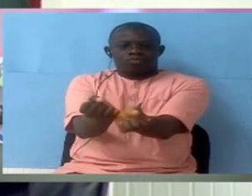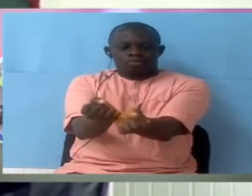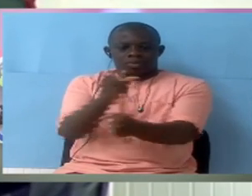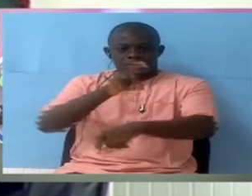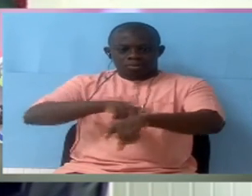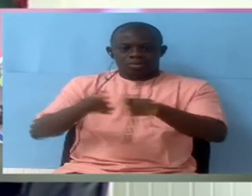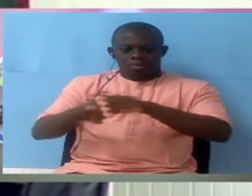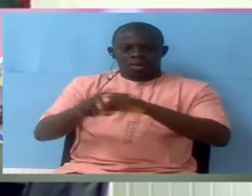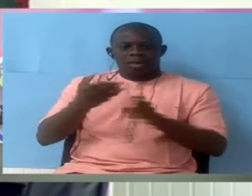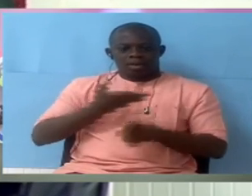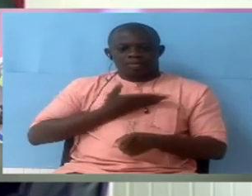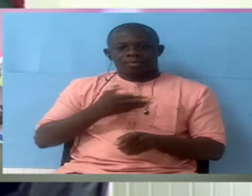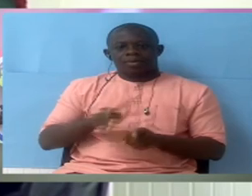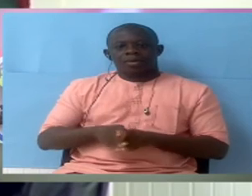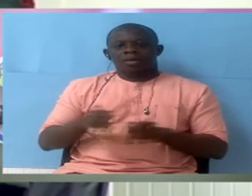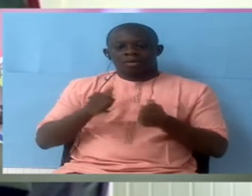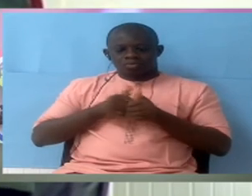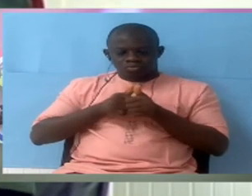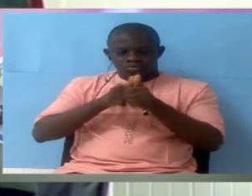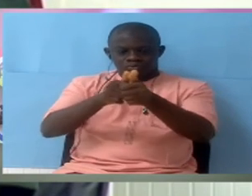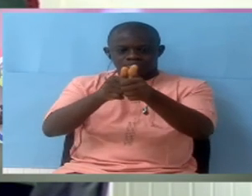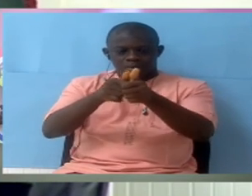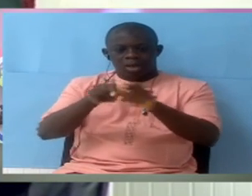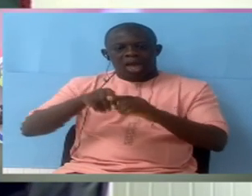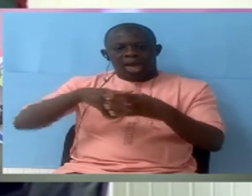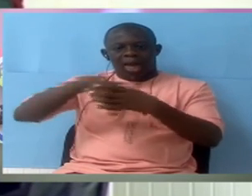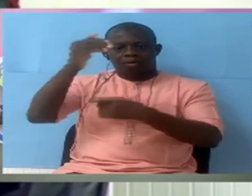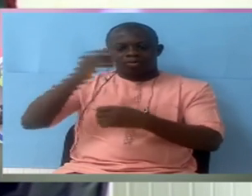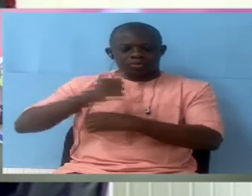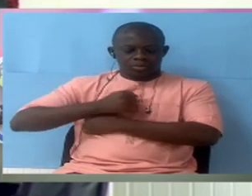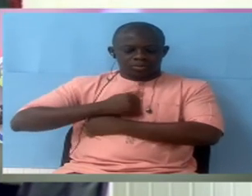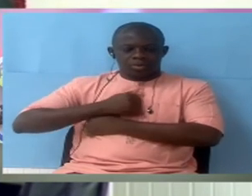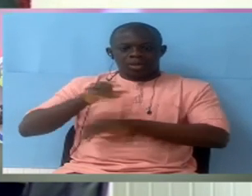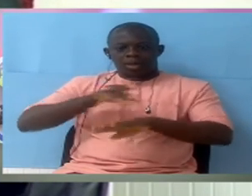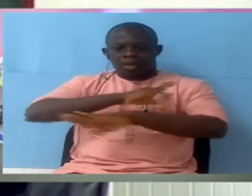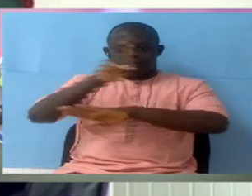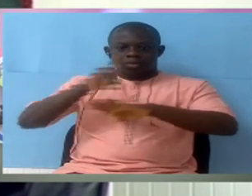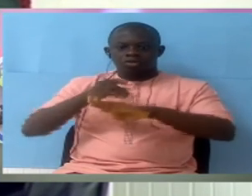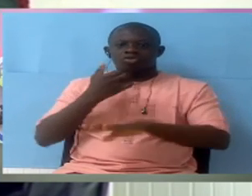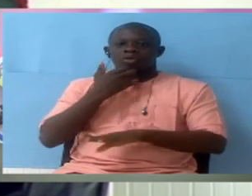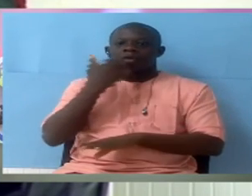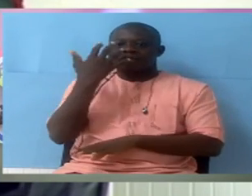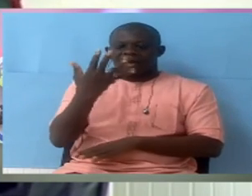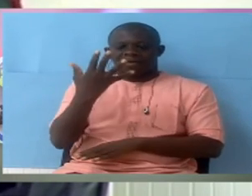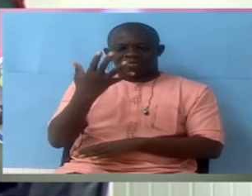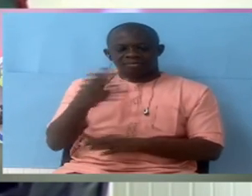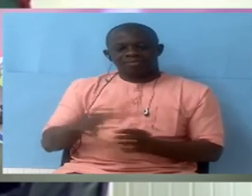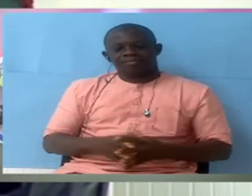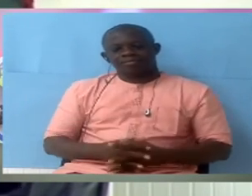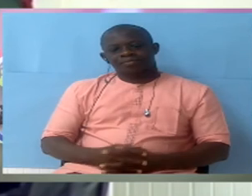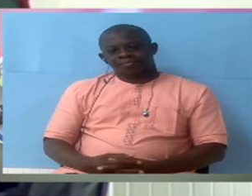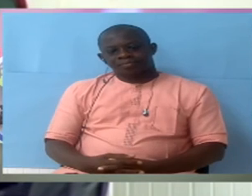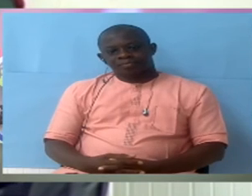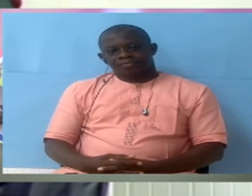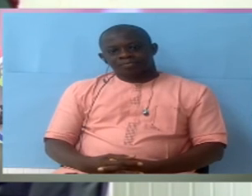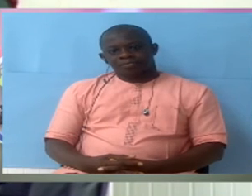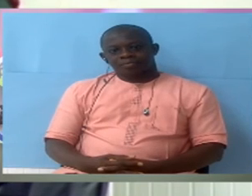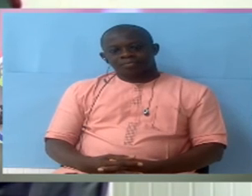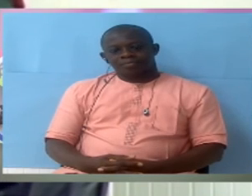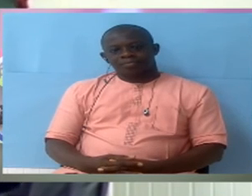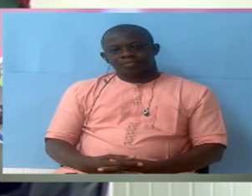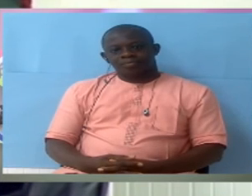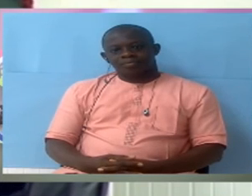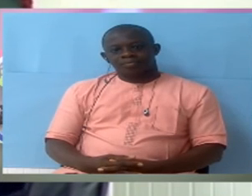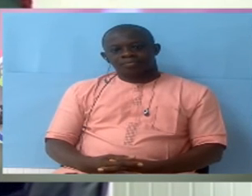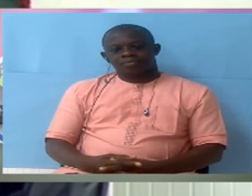ciéné ci kanam. Escorted out of security wing number 5. Genné ma security wing number 5. And then